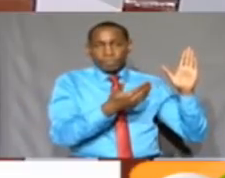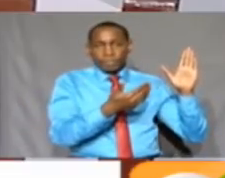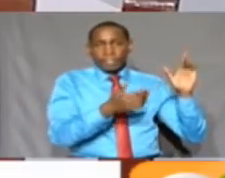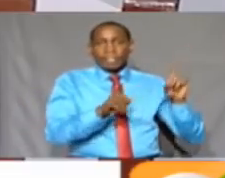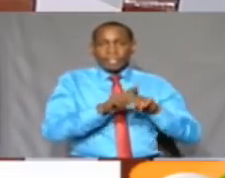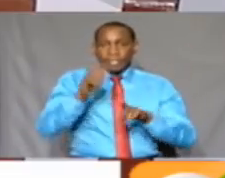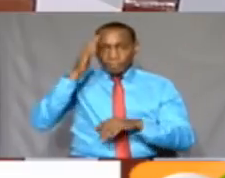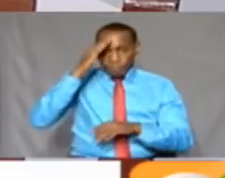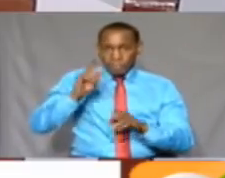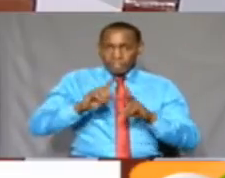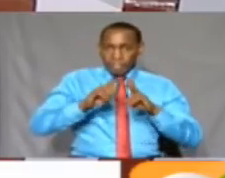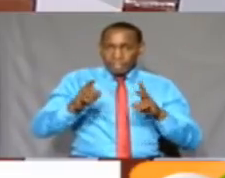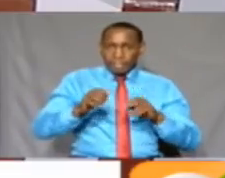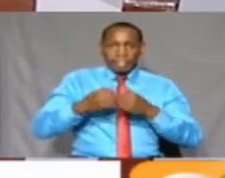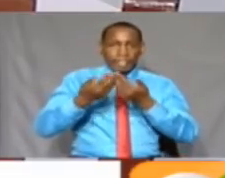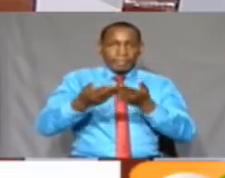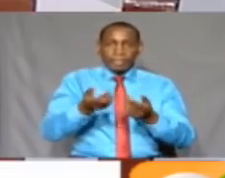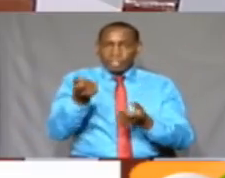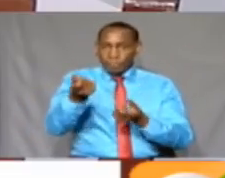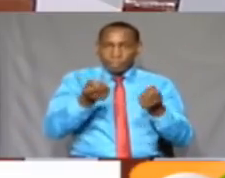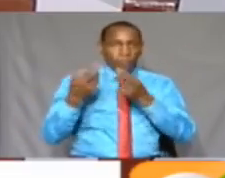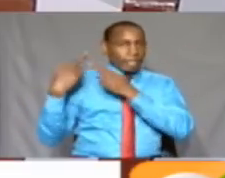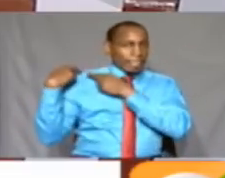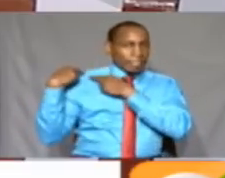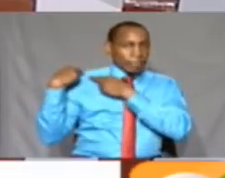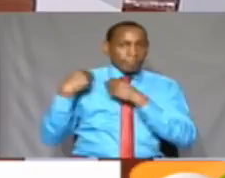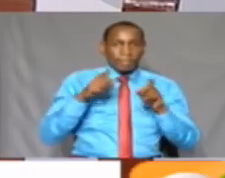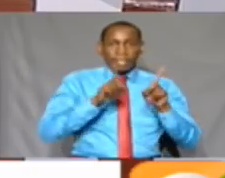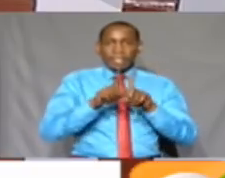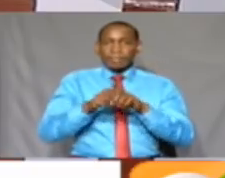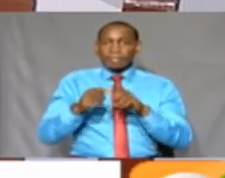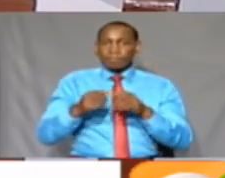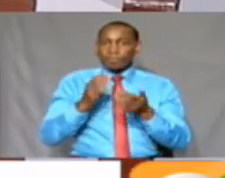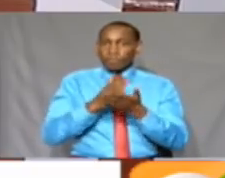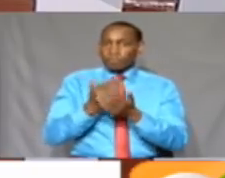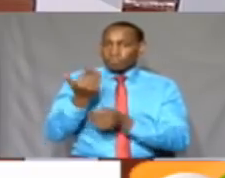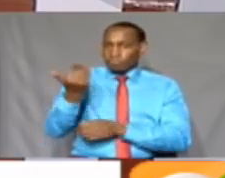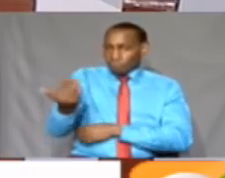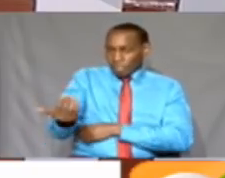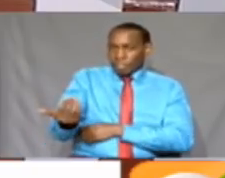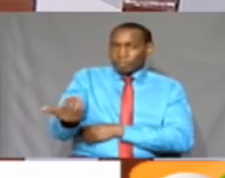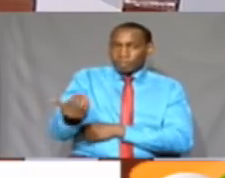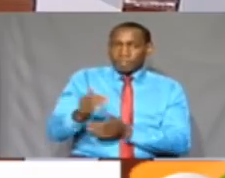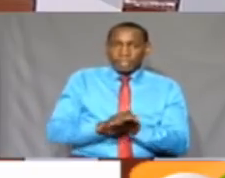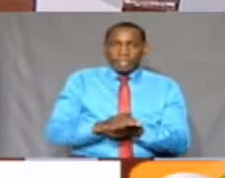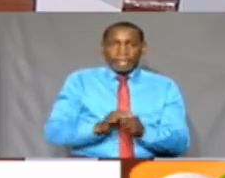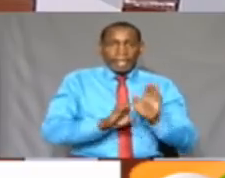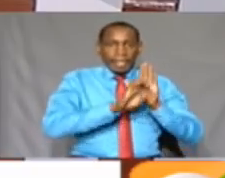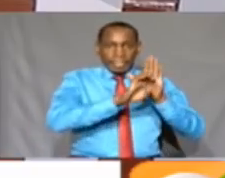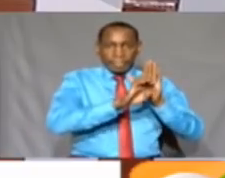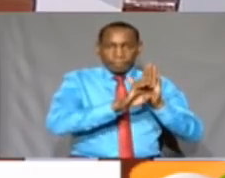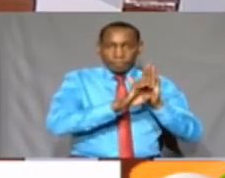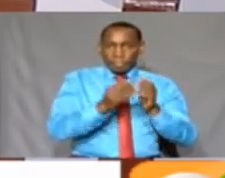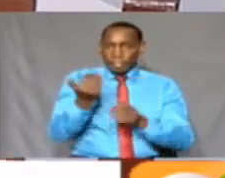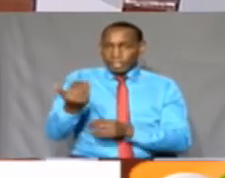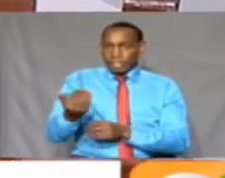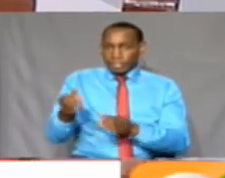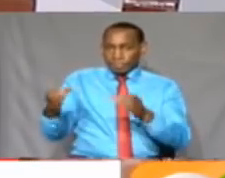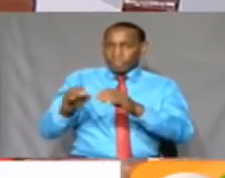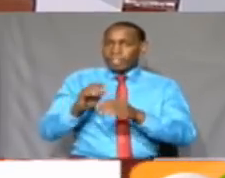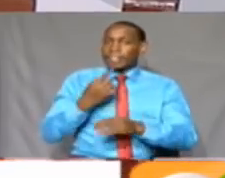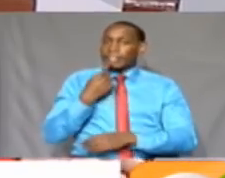they know, and you start giving them small responsibilities, even if they are the smallest. Like now, our little Kwe, what we do is we